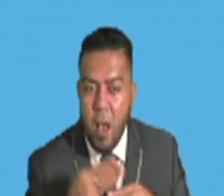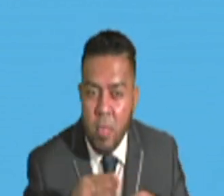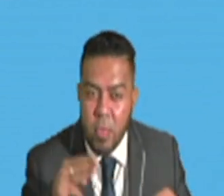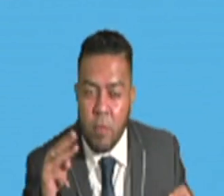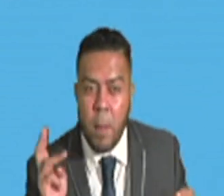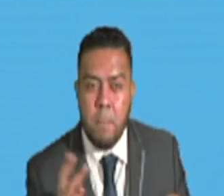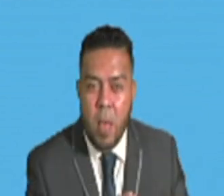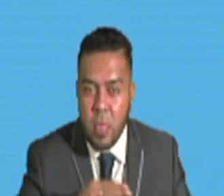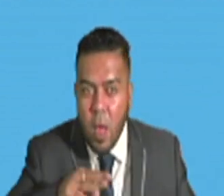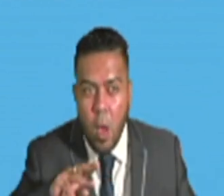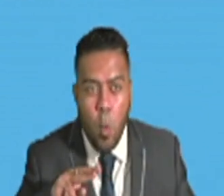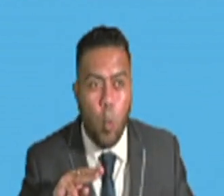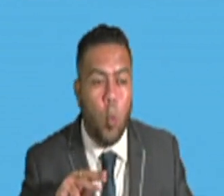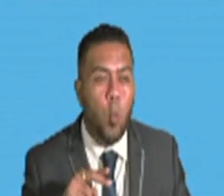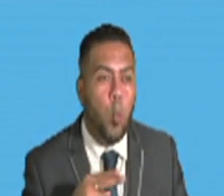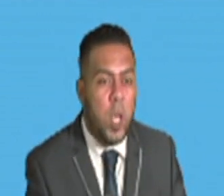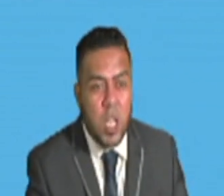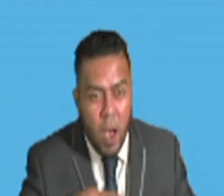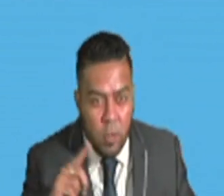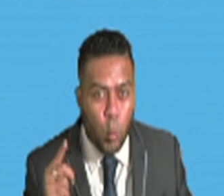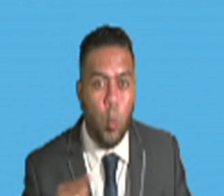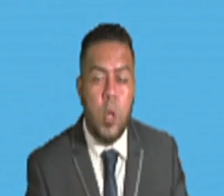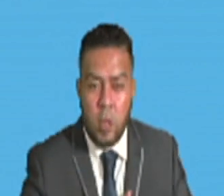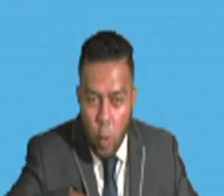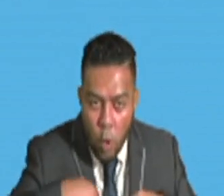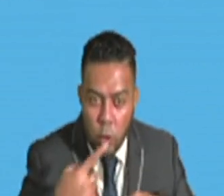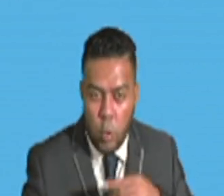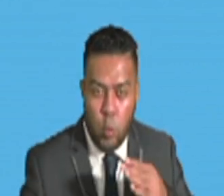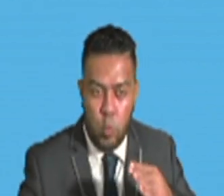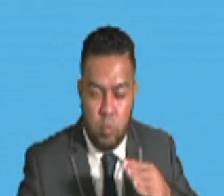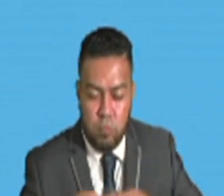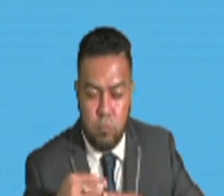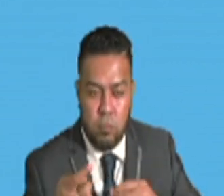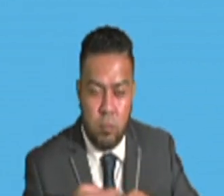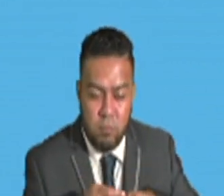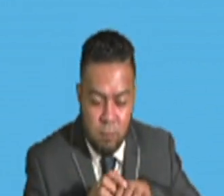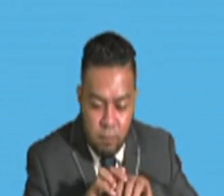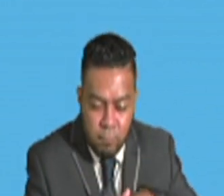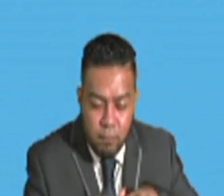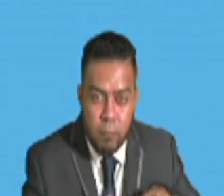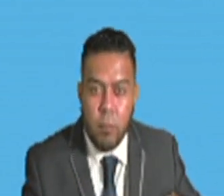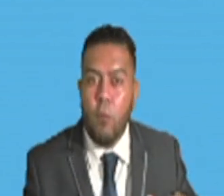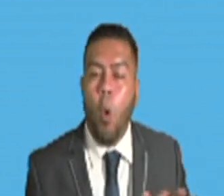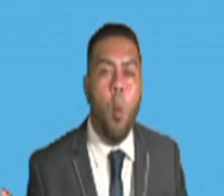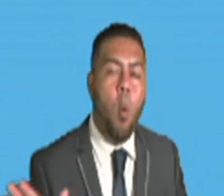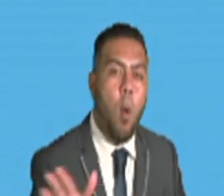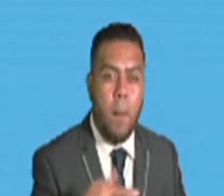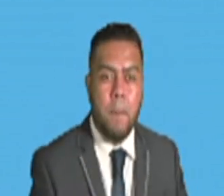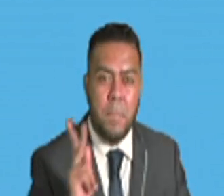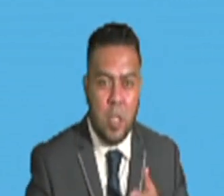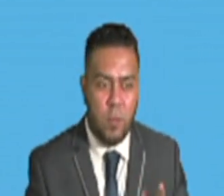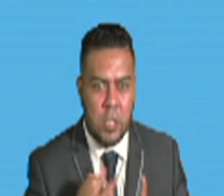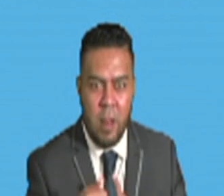after day, where it seeks to permeate through every facet of our society. That